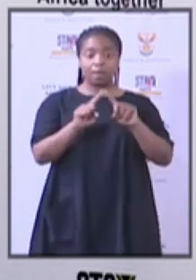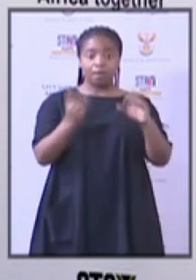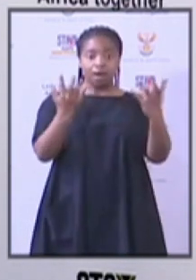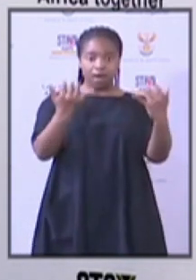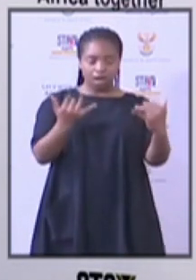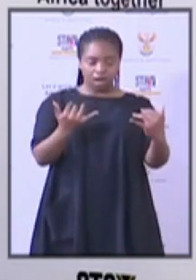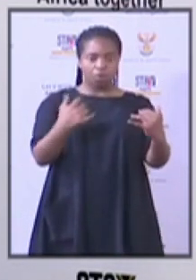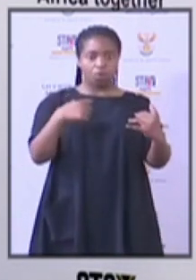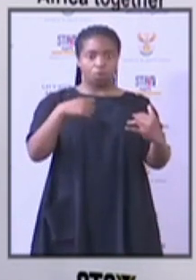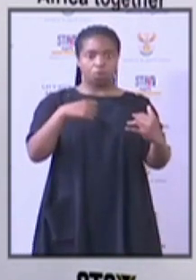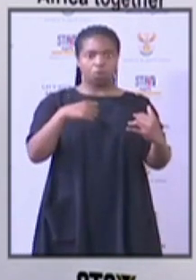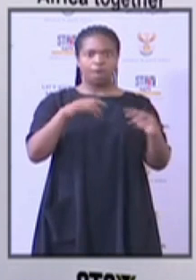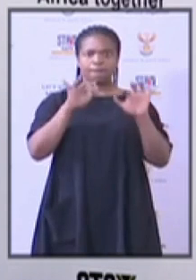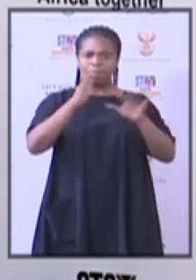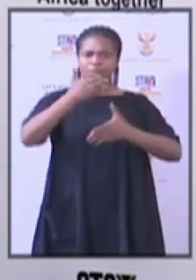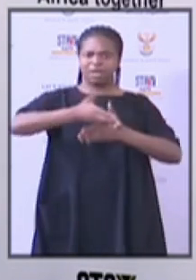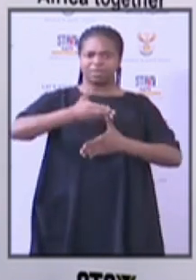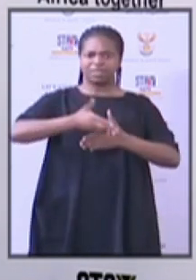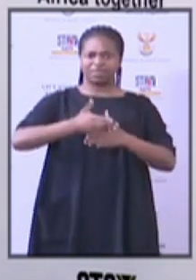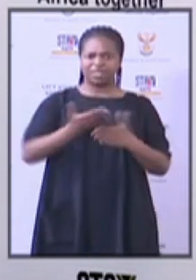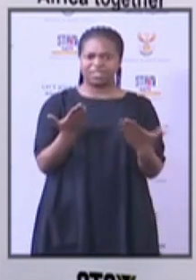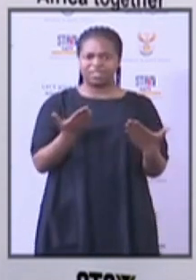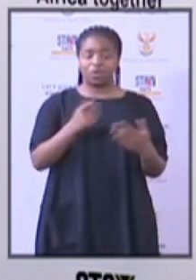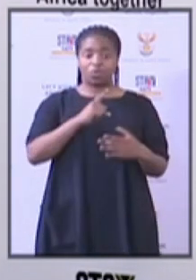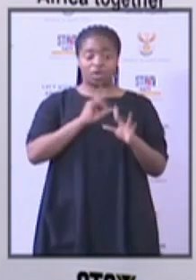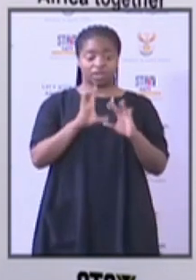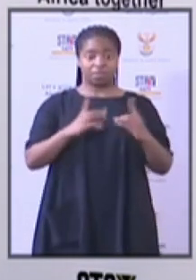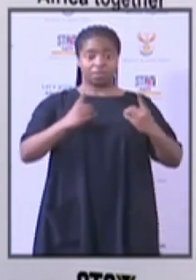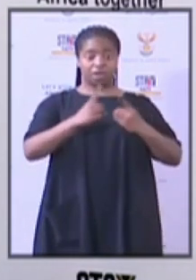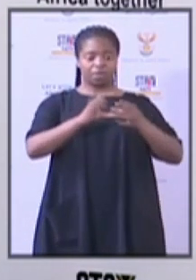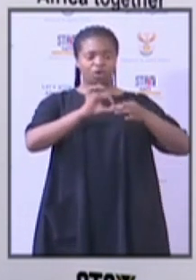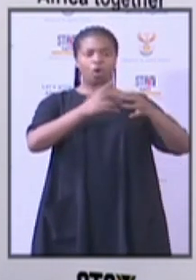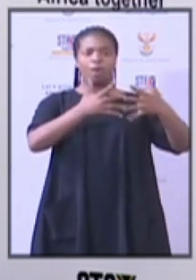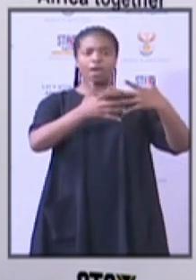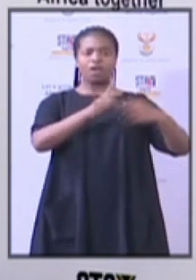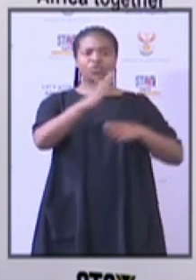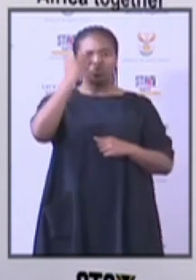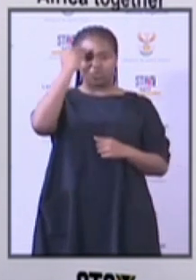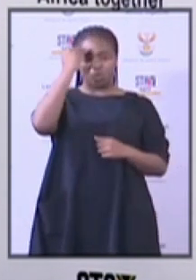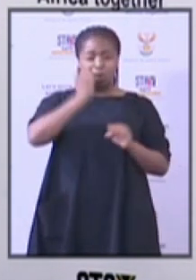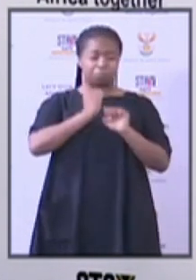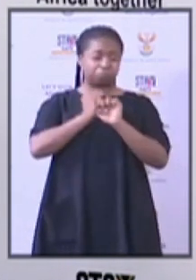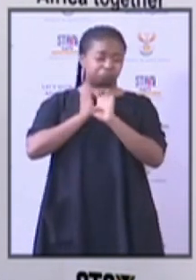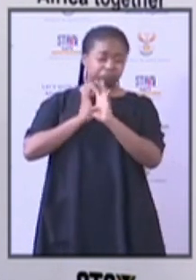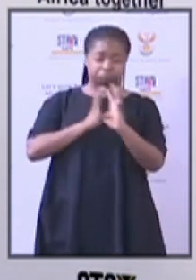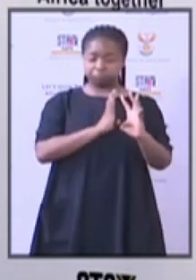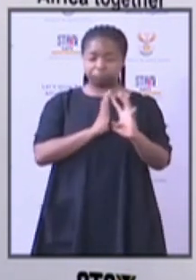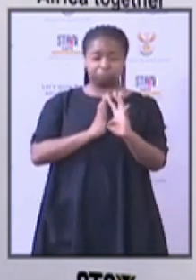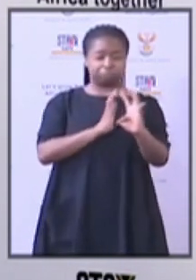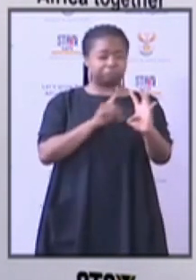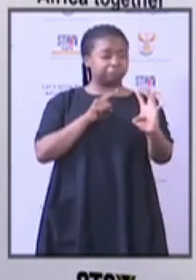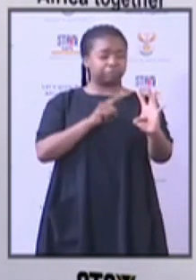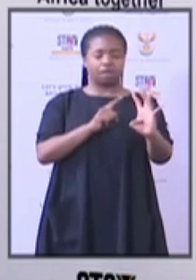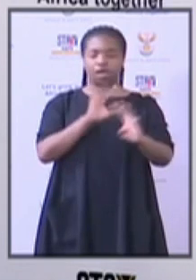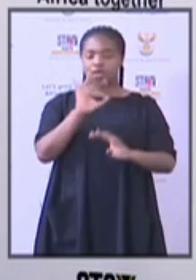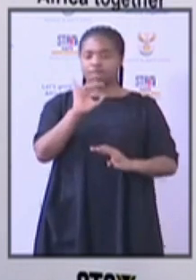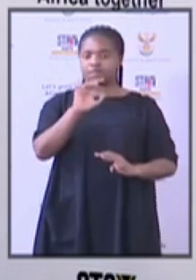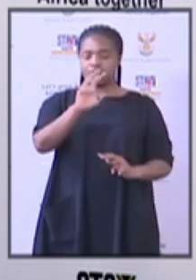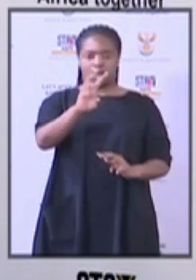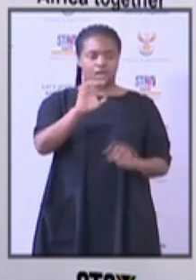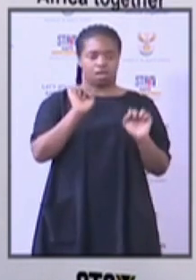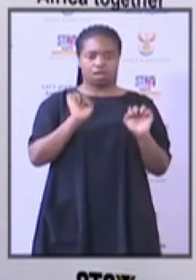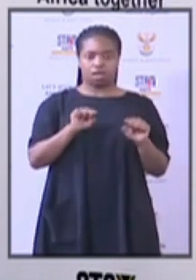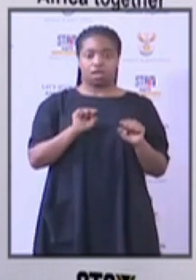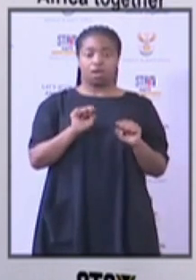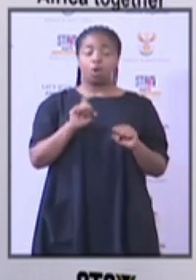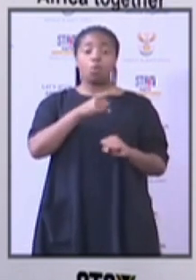livelihoods, because in Home Affairs, you know the crowds that come to our offices, because almost